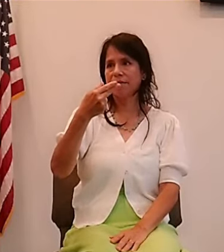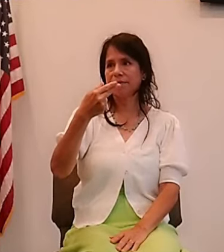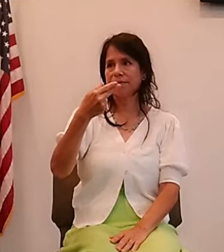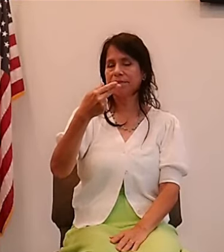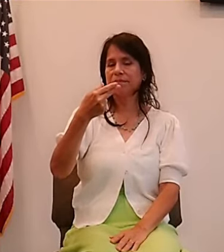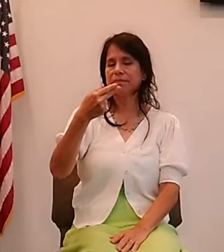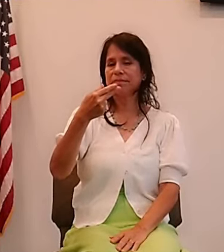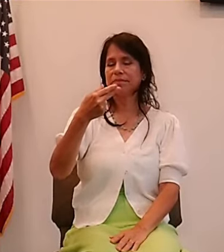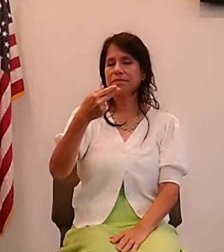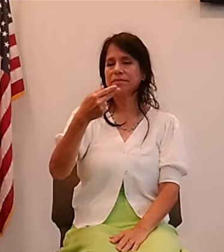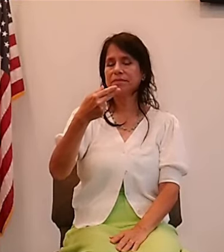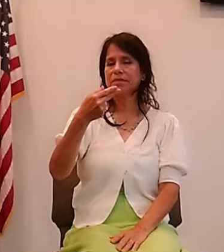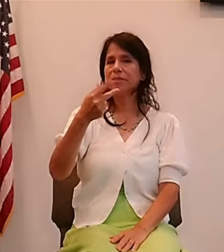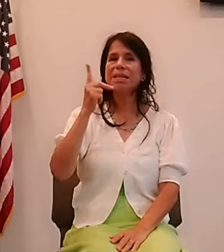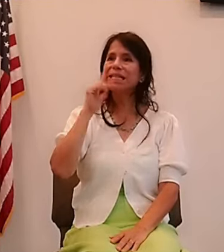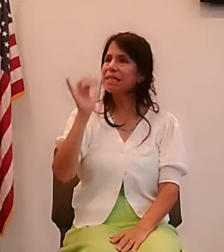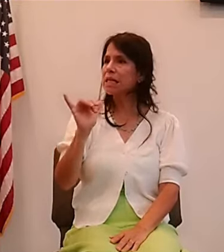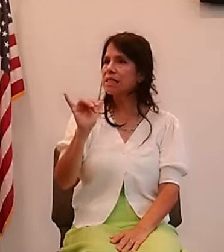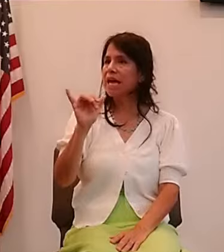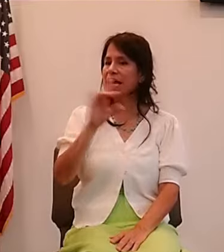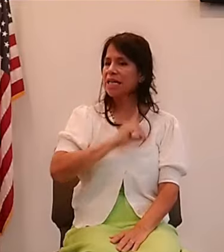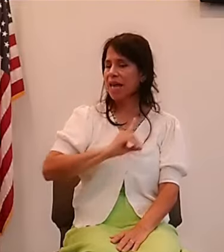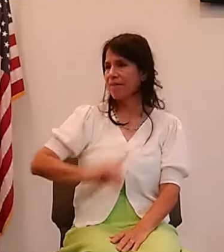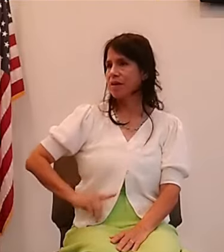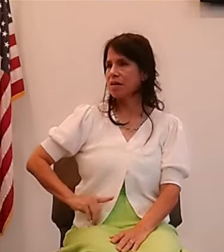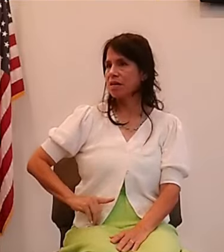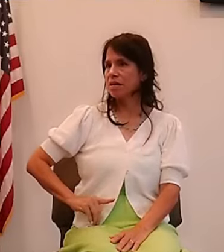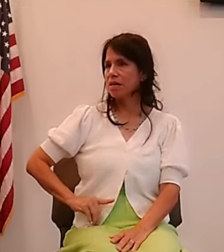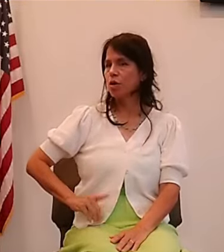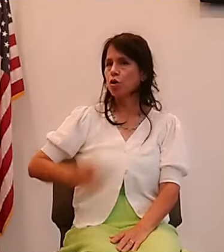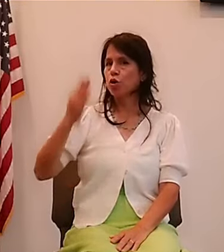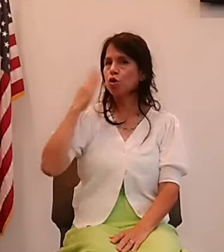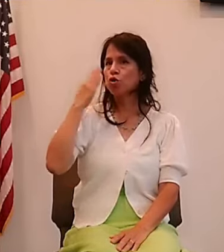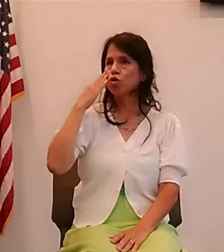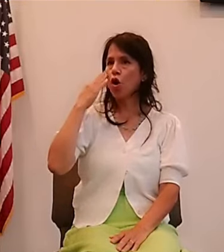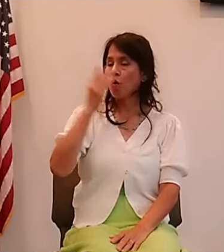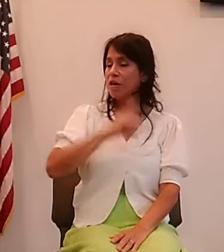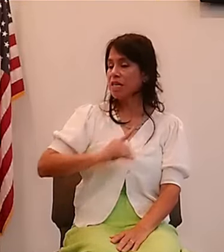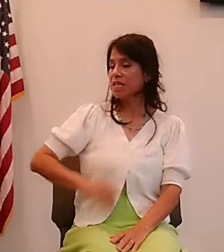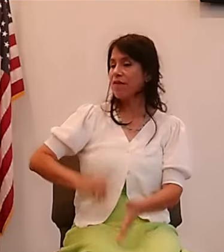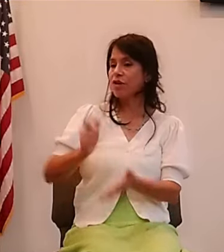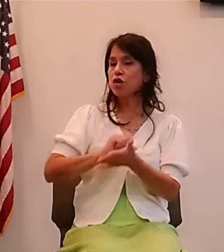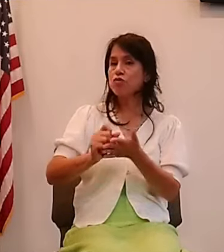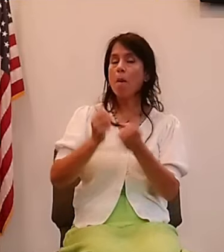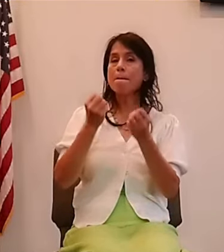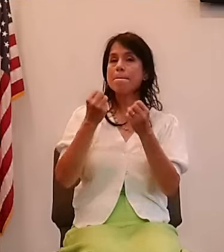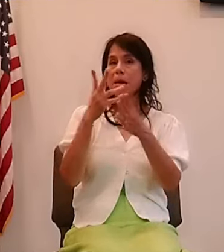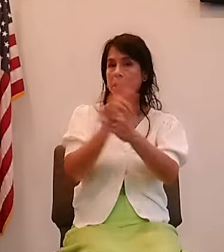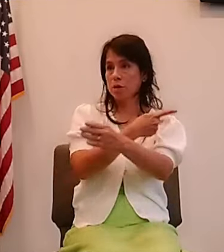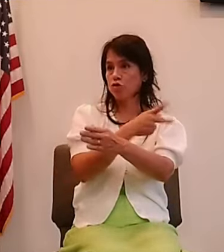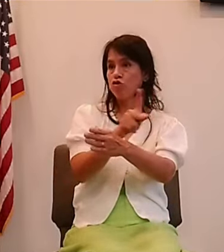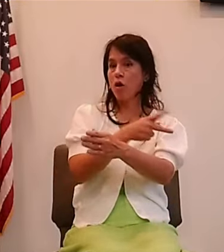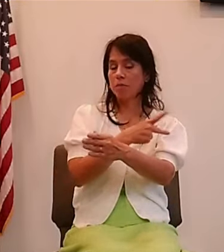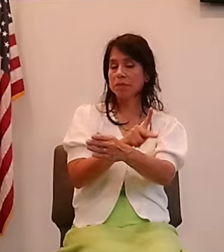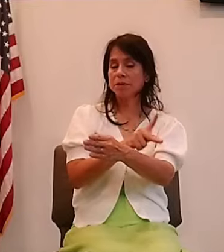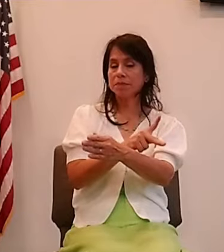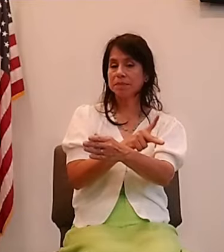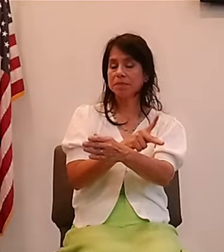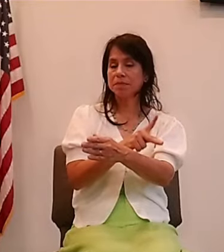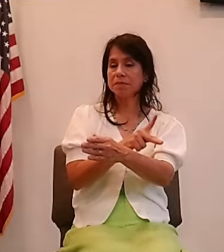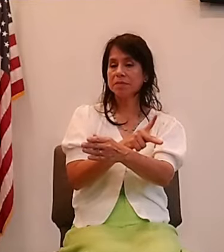like David. You know, David wrote some immense number of the Psalms. David